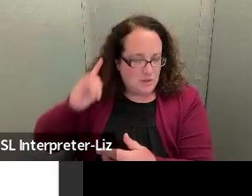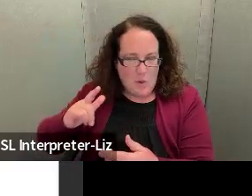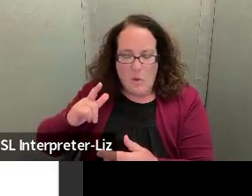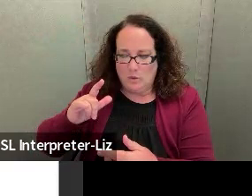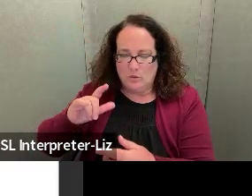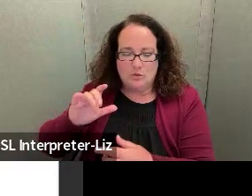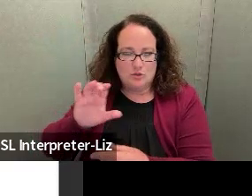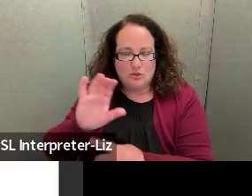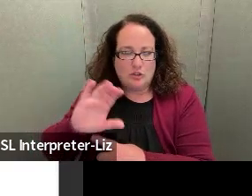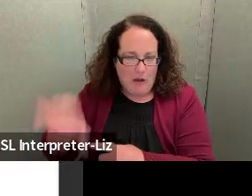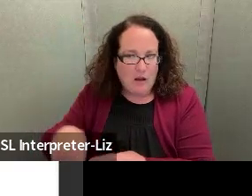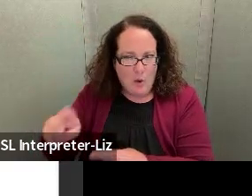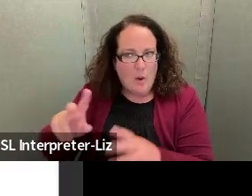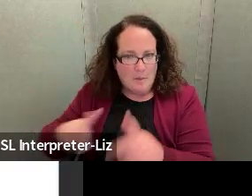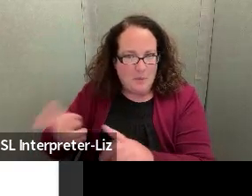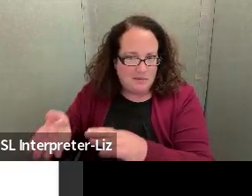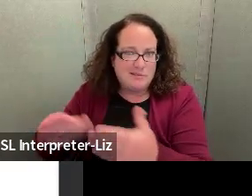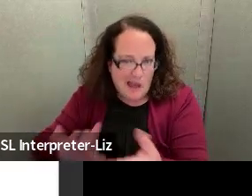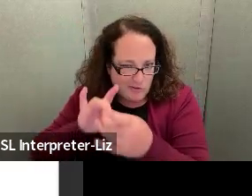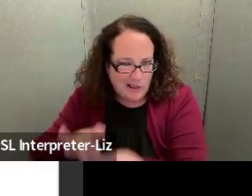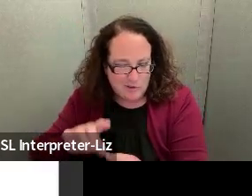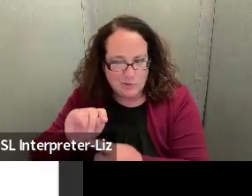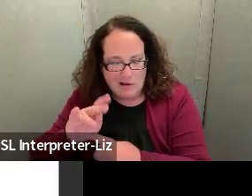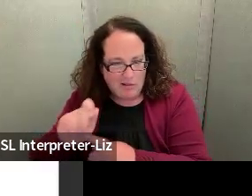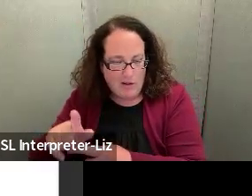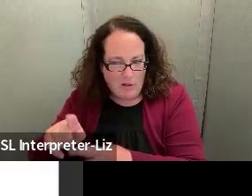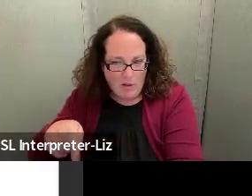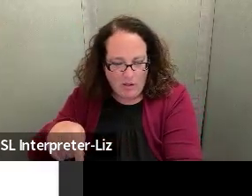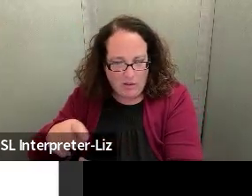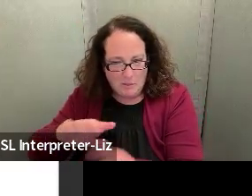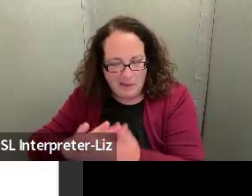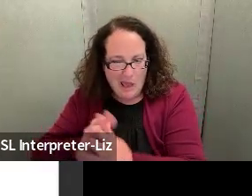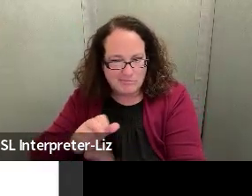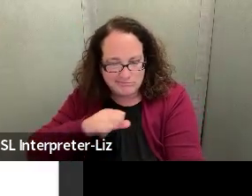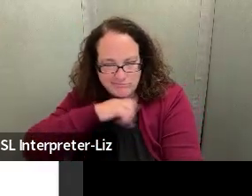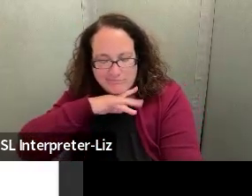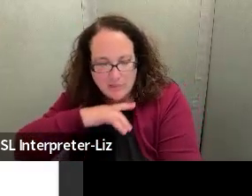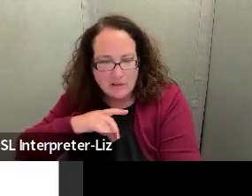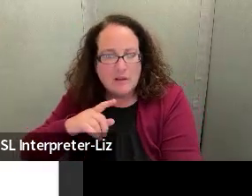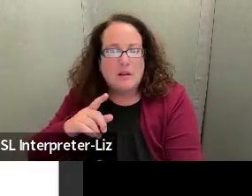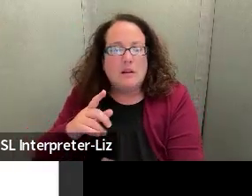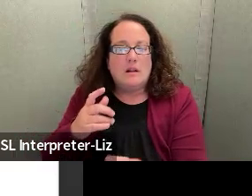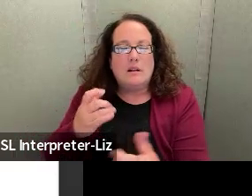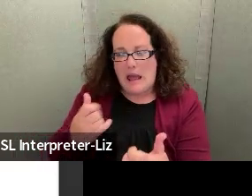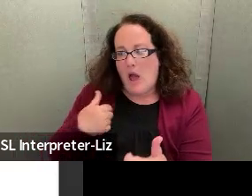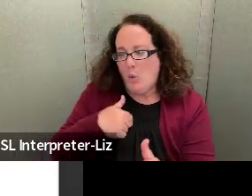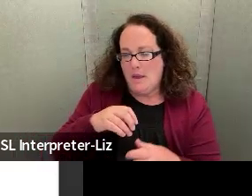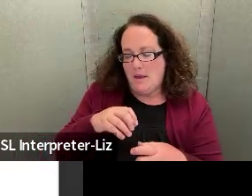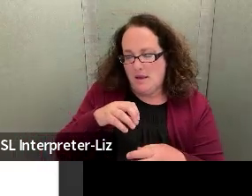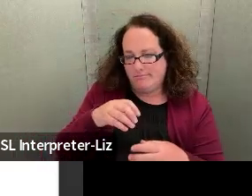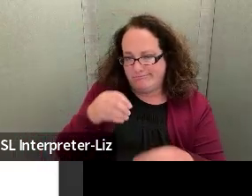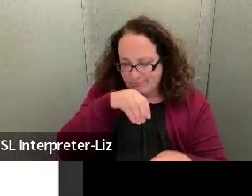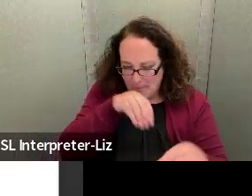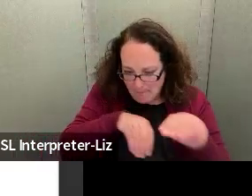Chicago. On the other side of the screen is a picture with Melissa Tedoni. She's not a chemist. She's a conservator at the